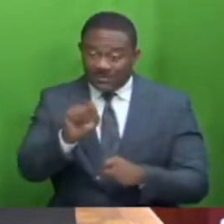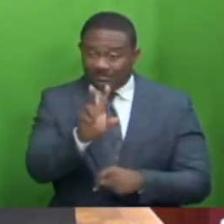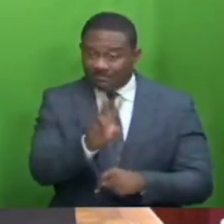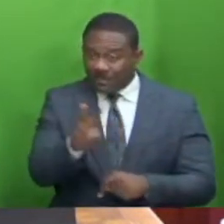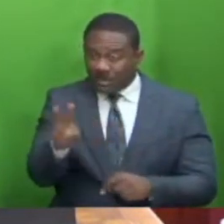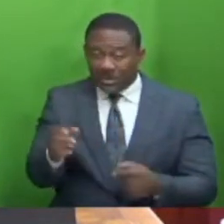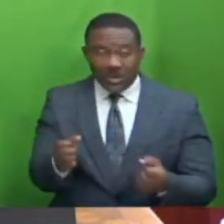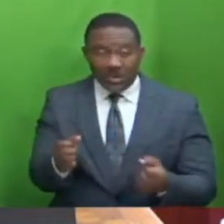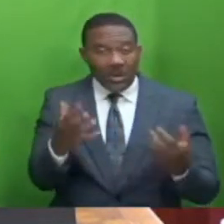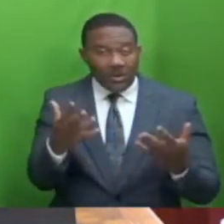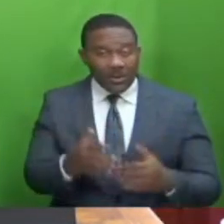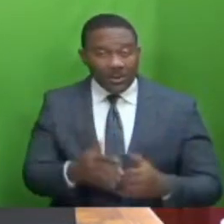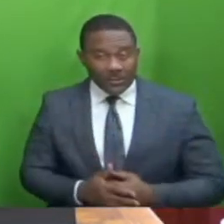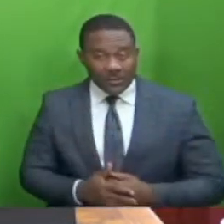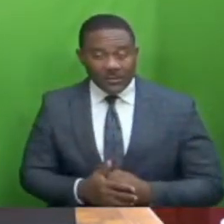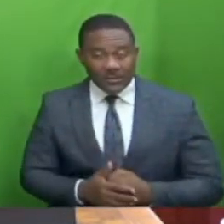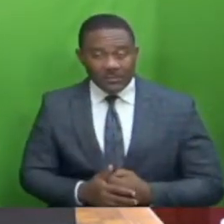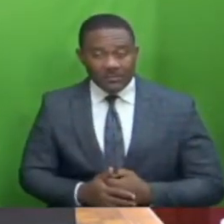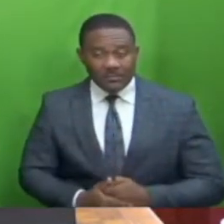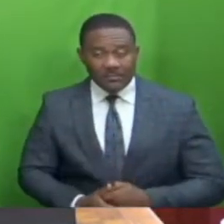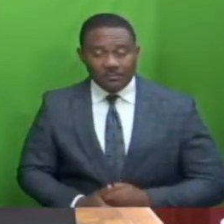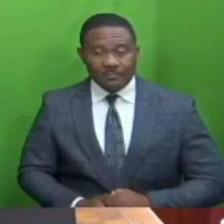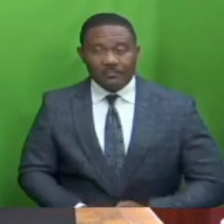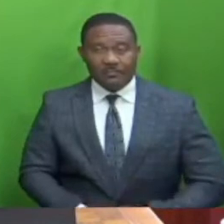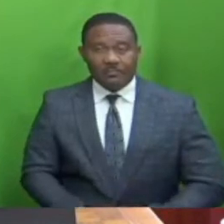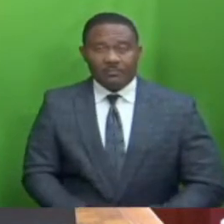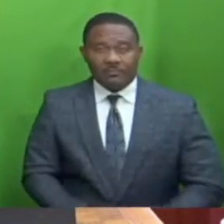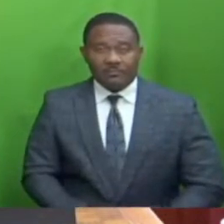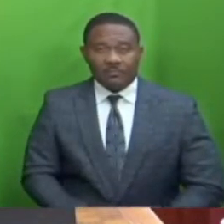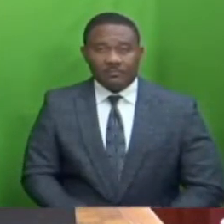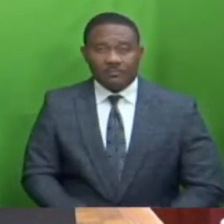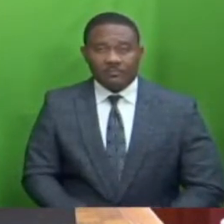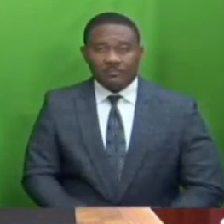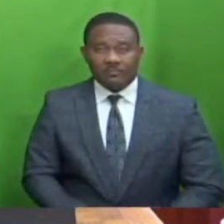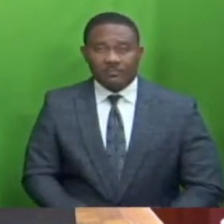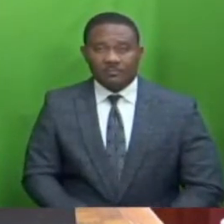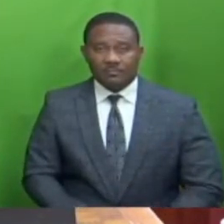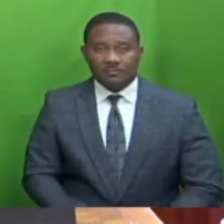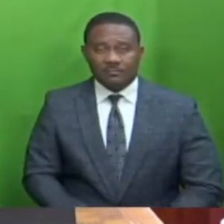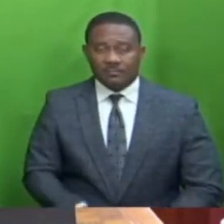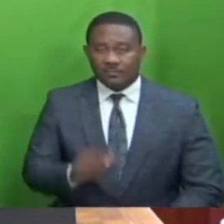petroleum liftings and related proceeds to the annual budget funding amount was